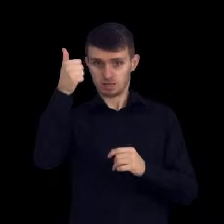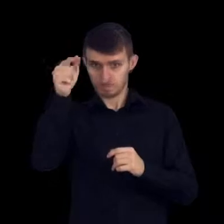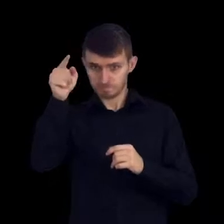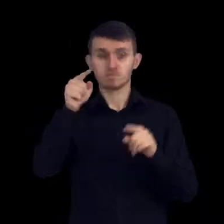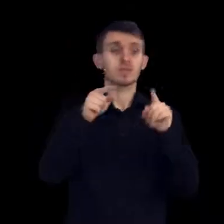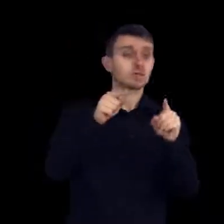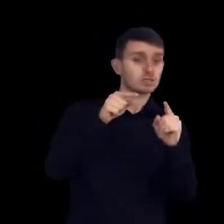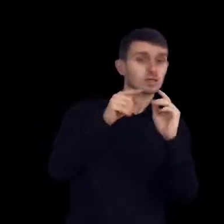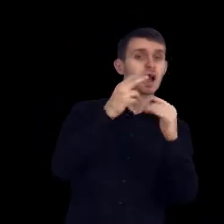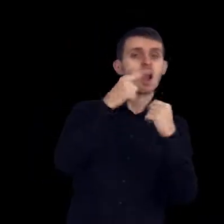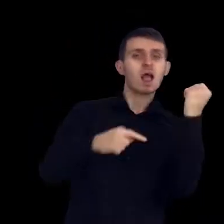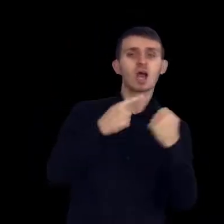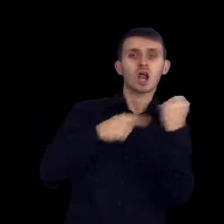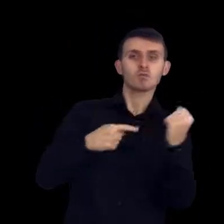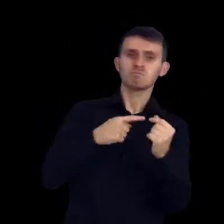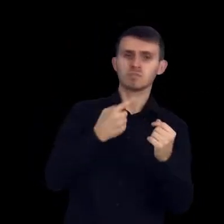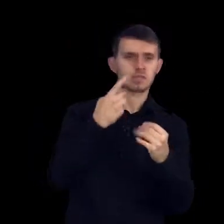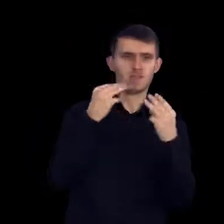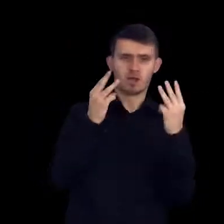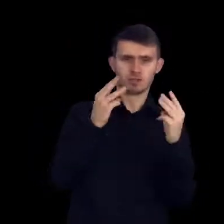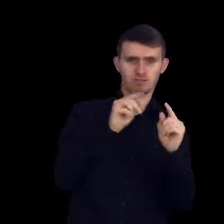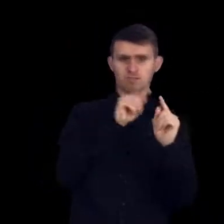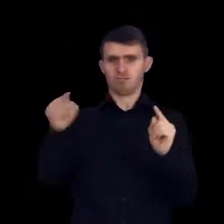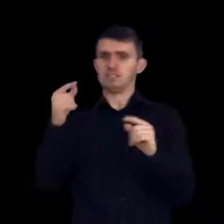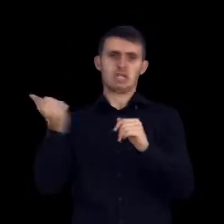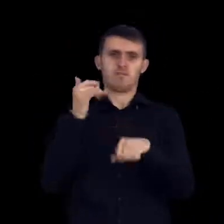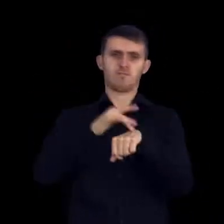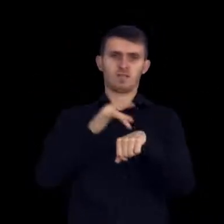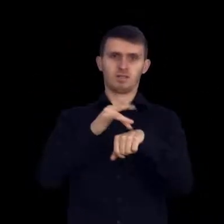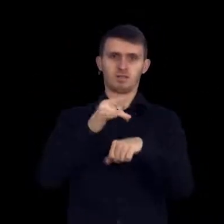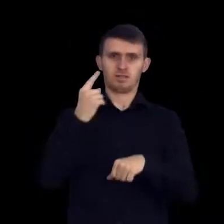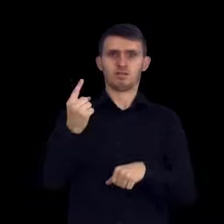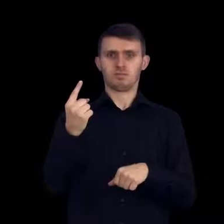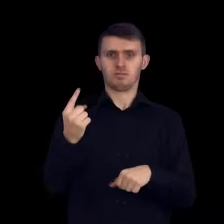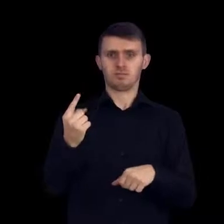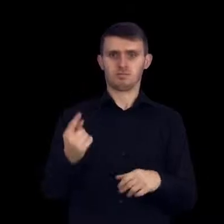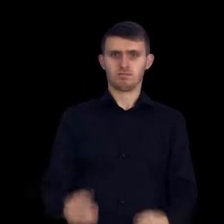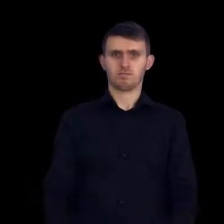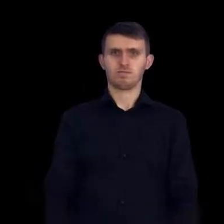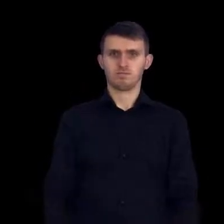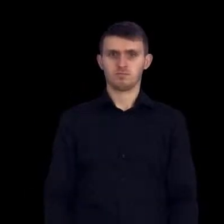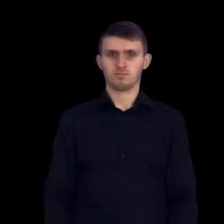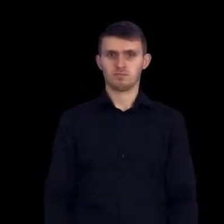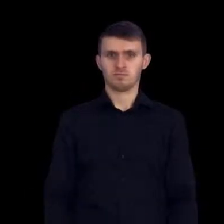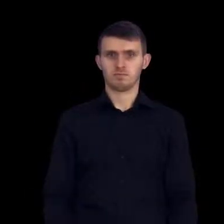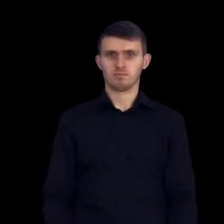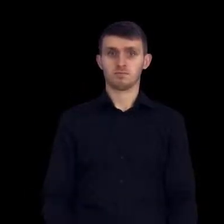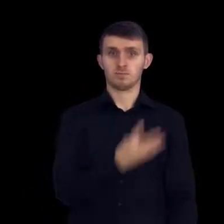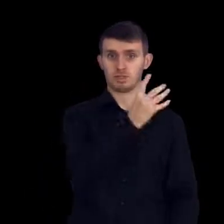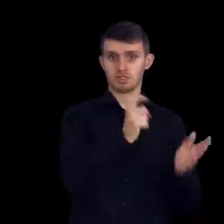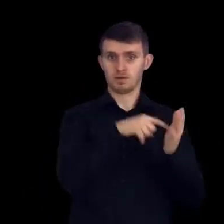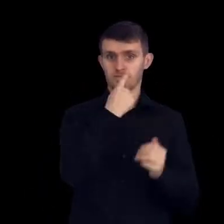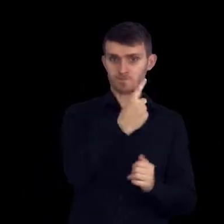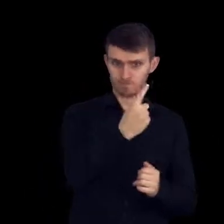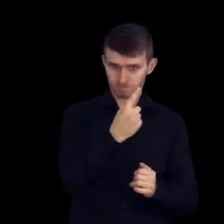any number to the first power, that is just going to be equal to that number. So 1 to the first power is just equal to 1. So